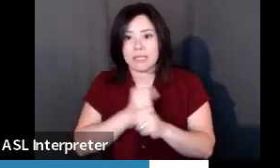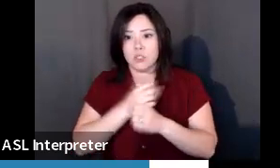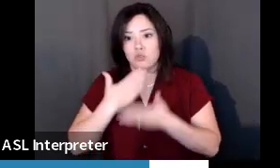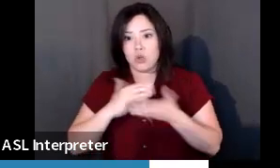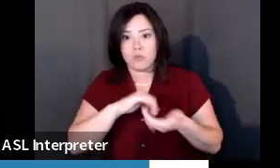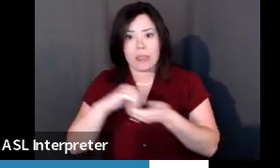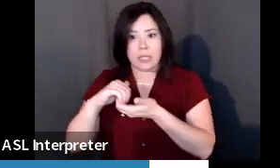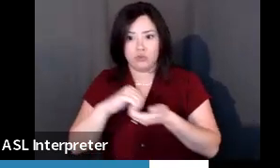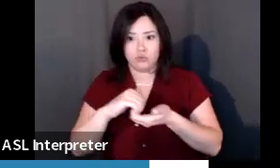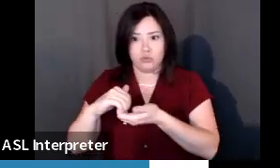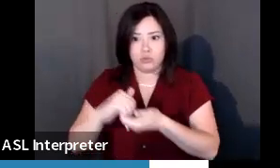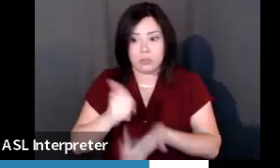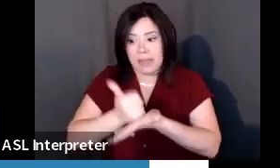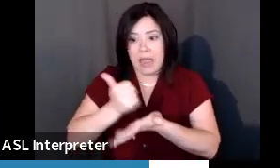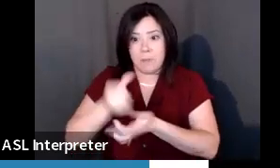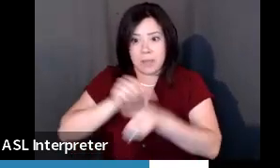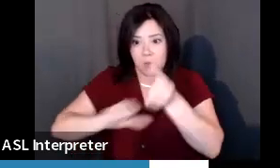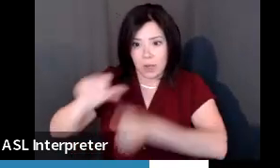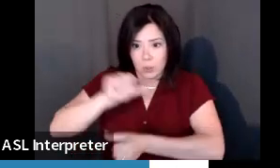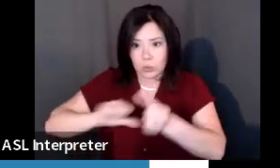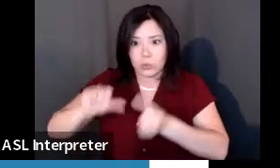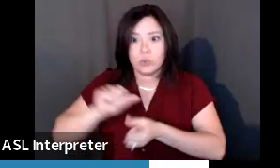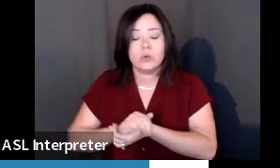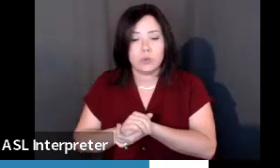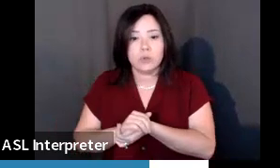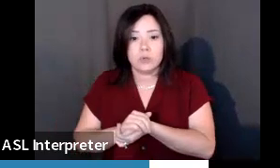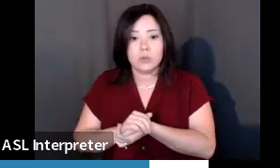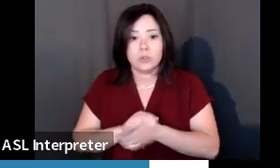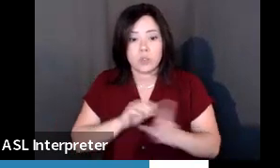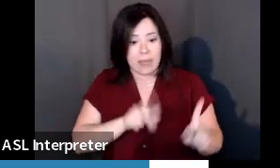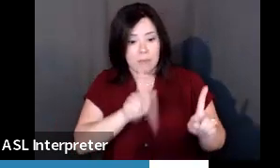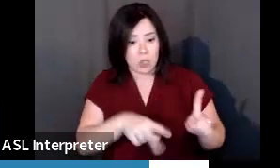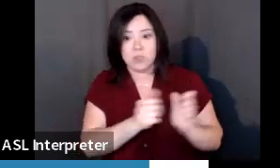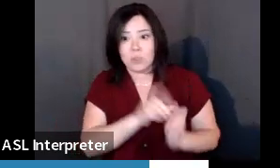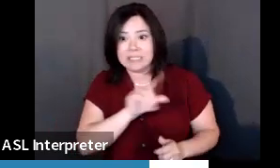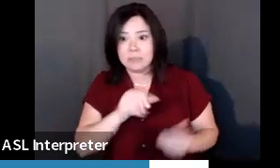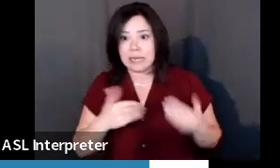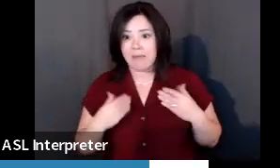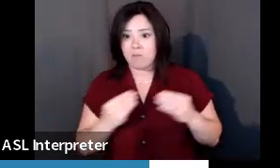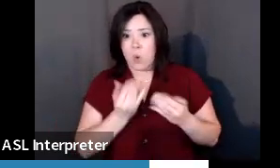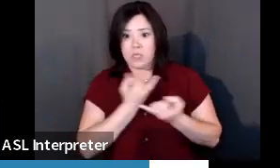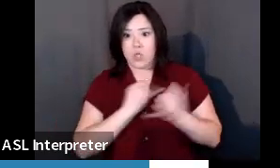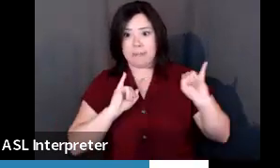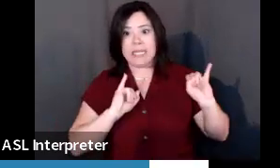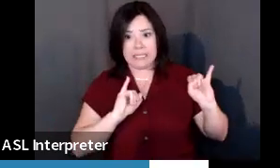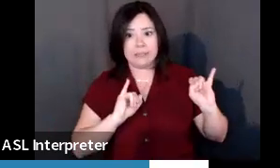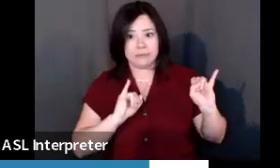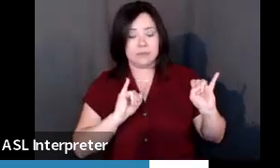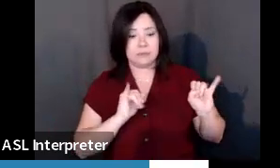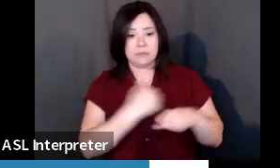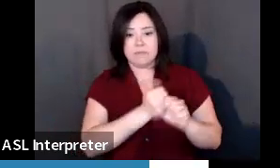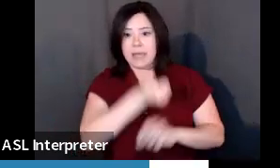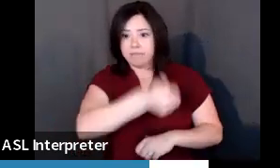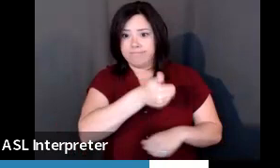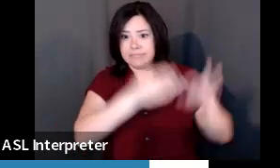of helping one another. So the person with the disability can have more autonomy or, make decisions